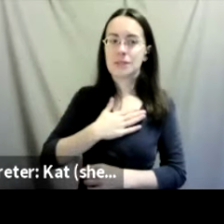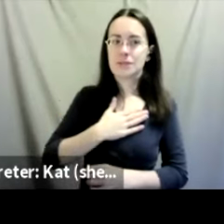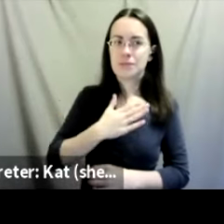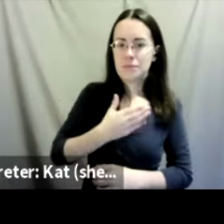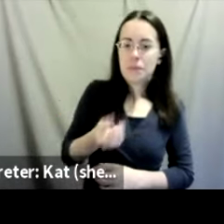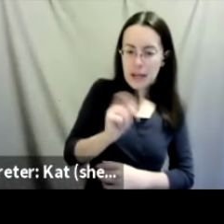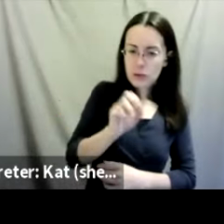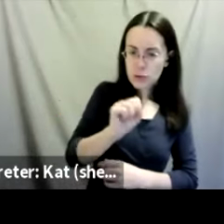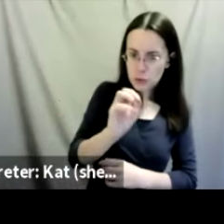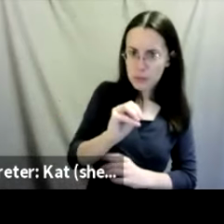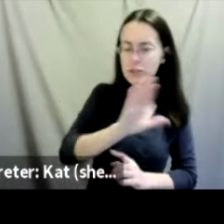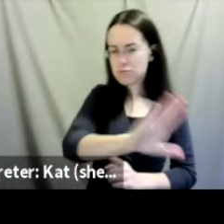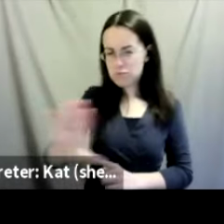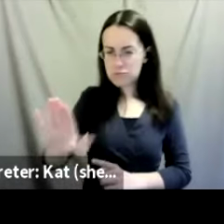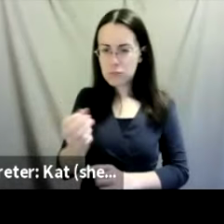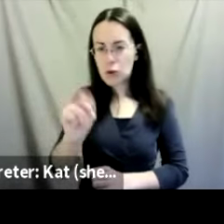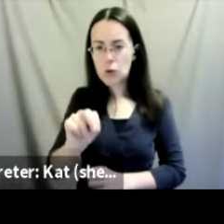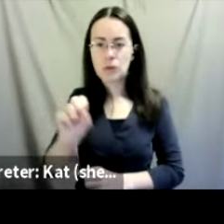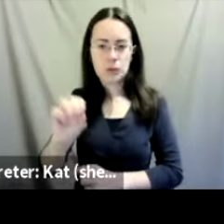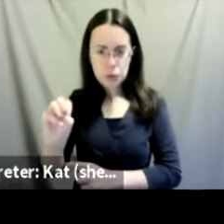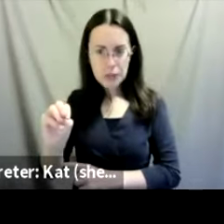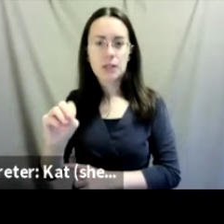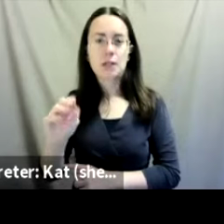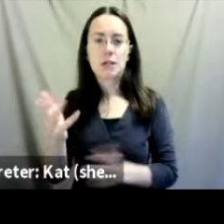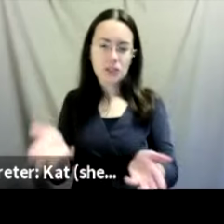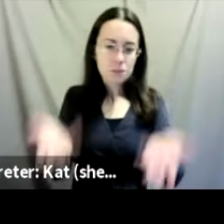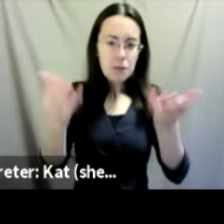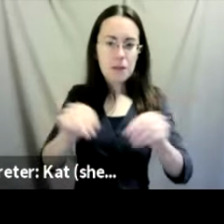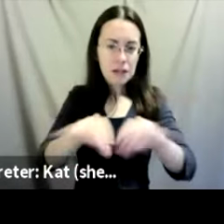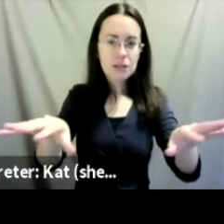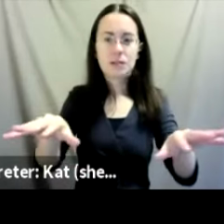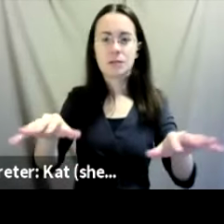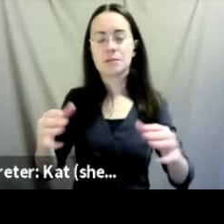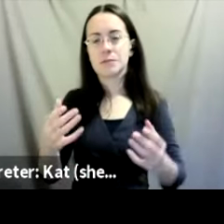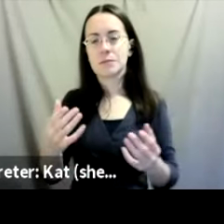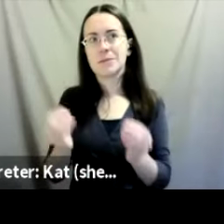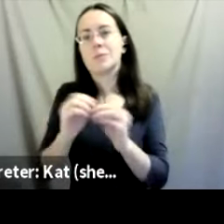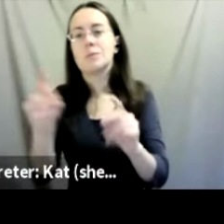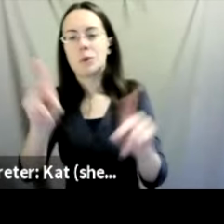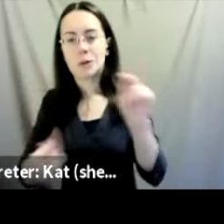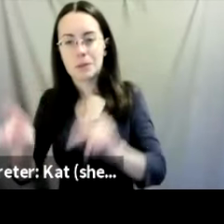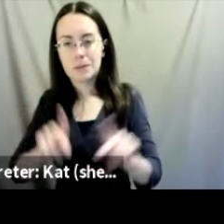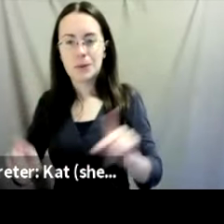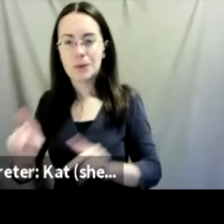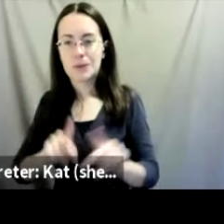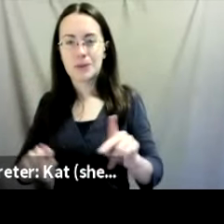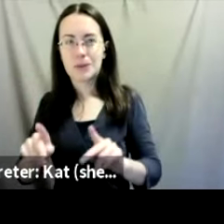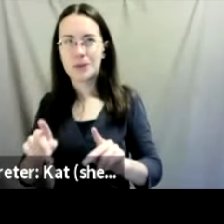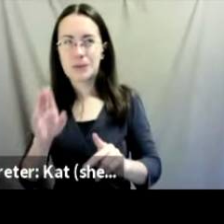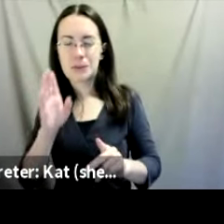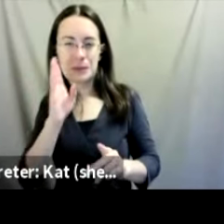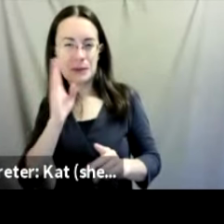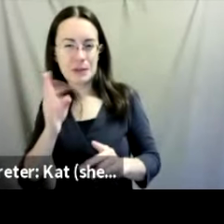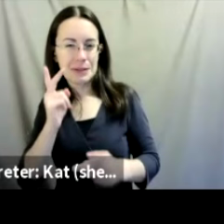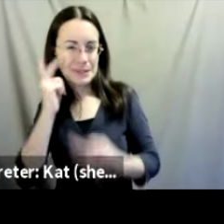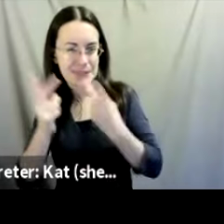and just kind of like bumping that so that other people and then get our friends